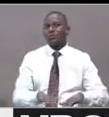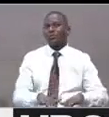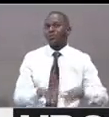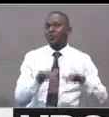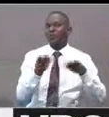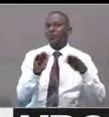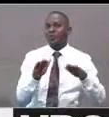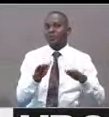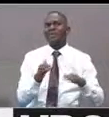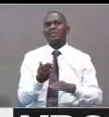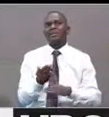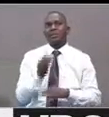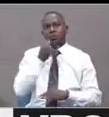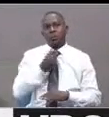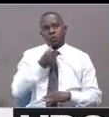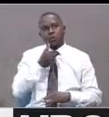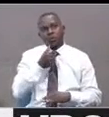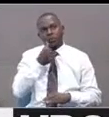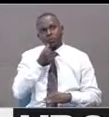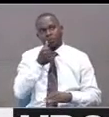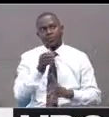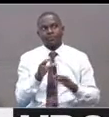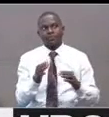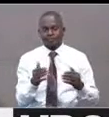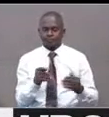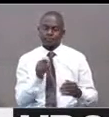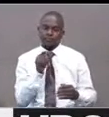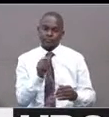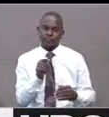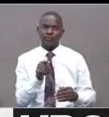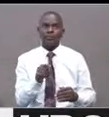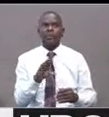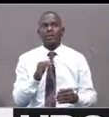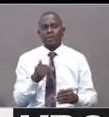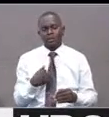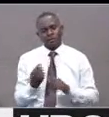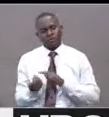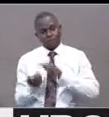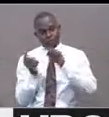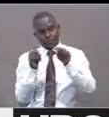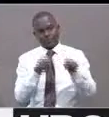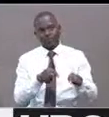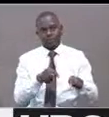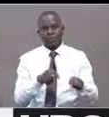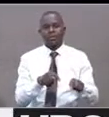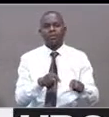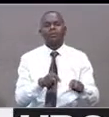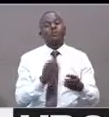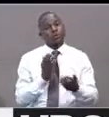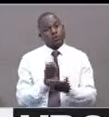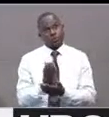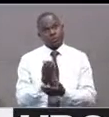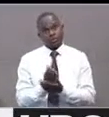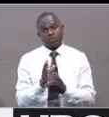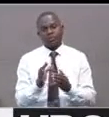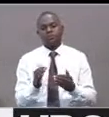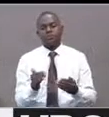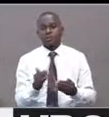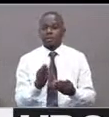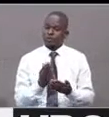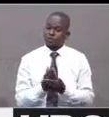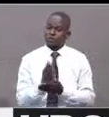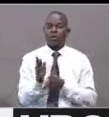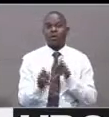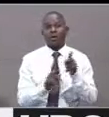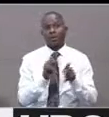day out, when they have to transport their sick ones. But our coming here has really been to reassure